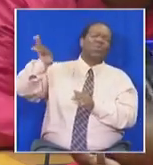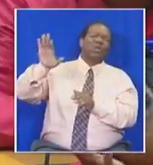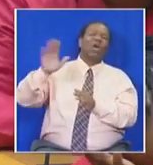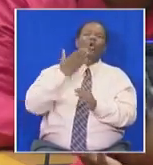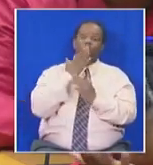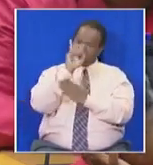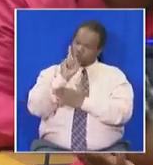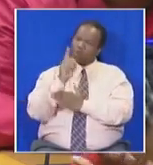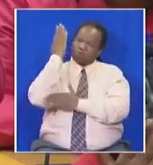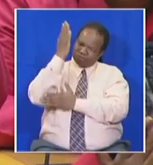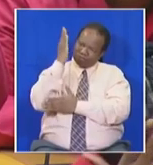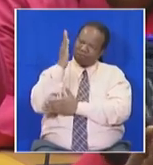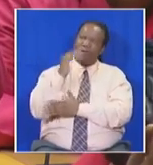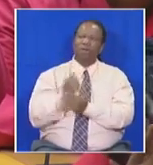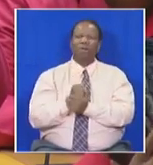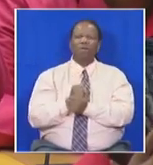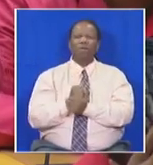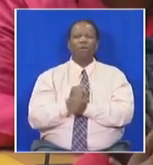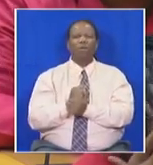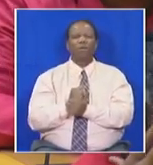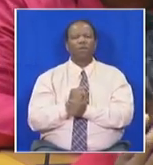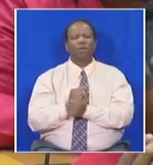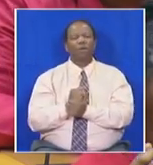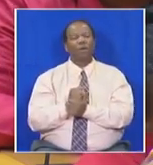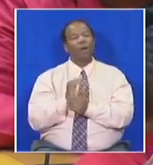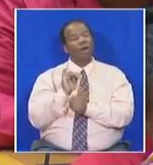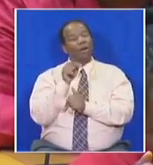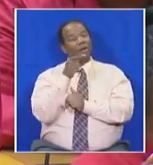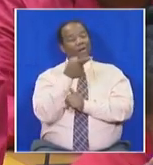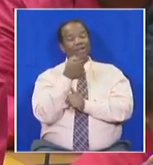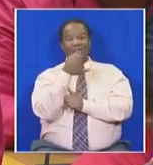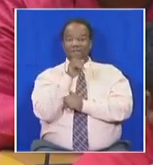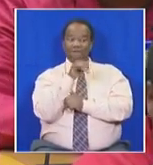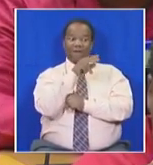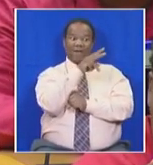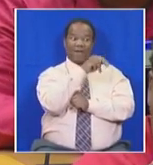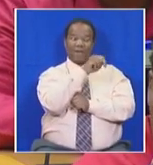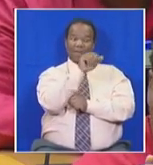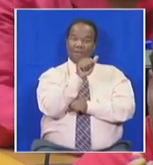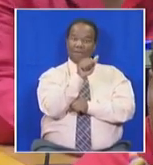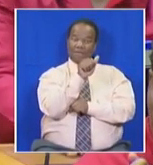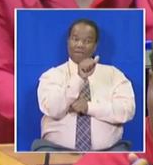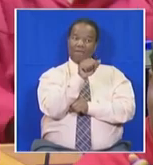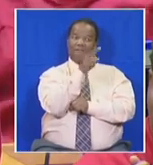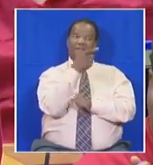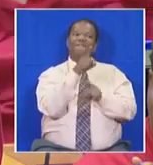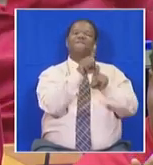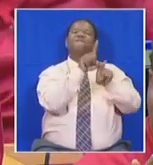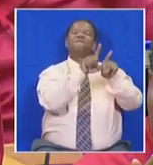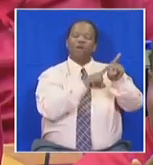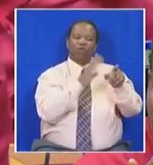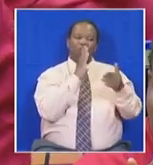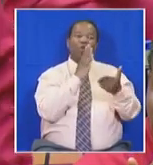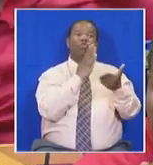You are on a point of order. The failure by the National Assembly to hold the President accountable by ensuring